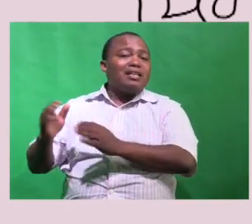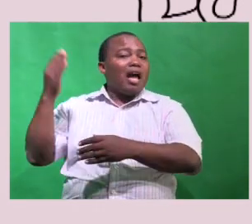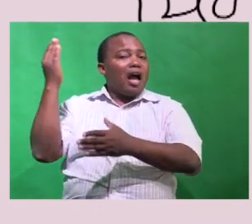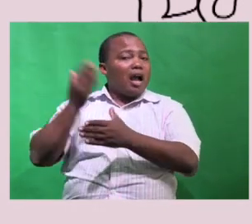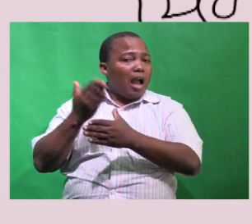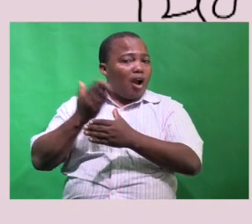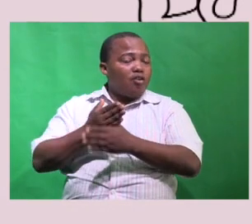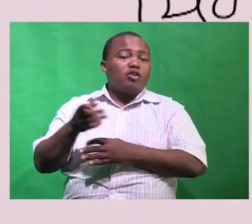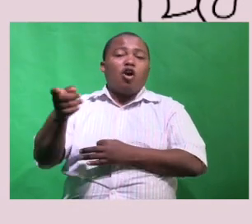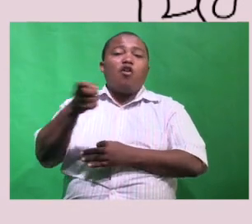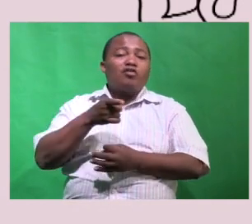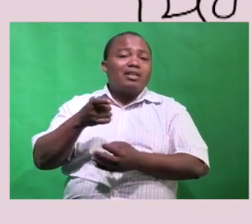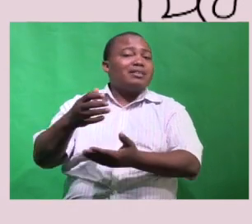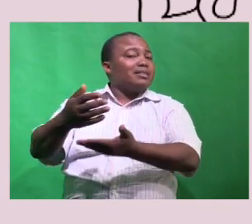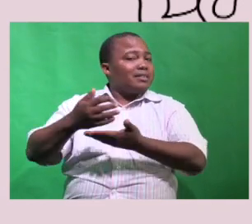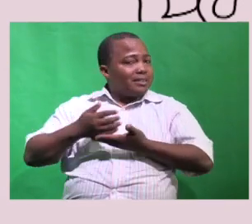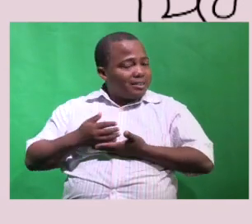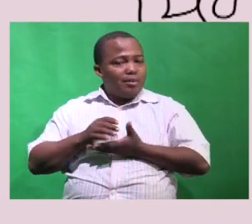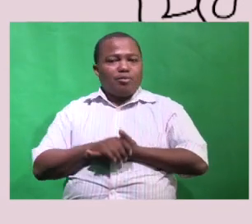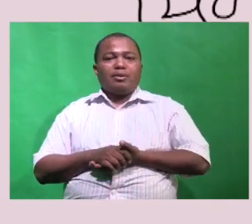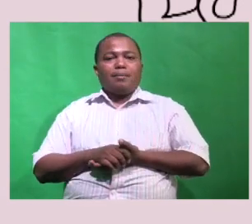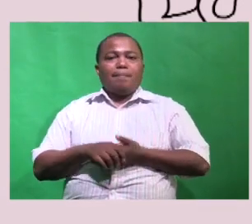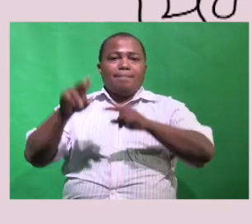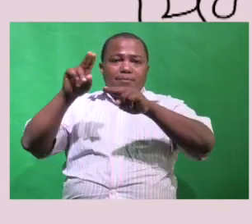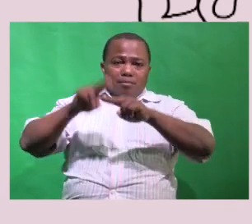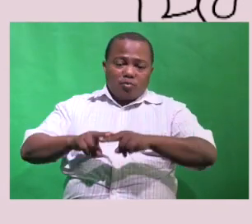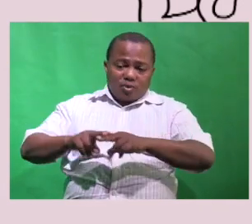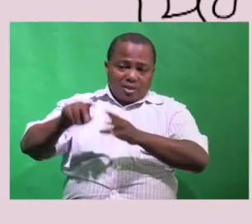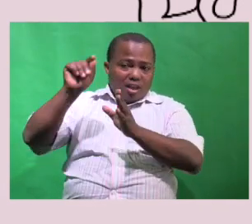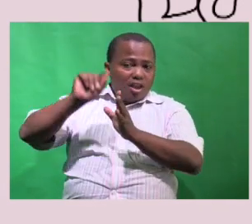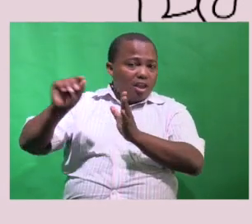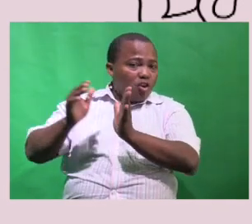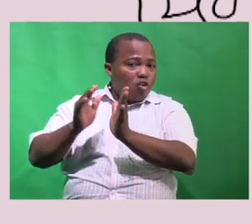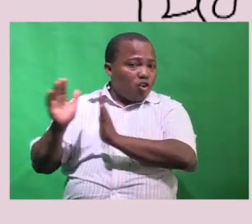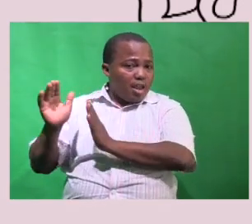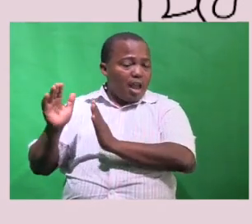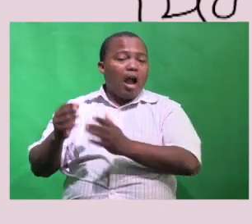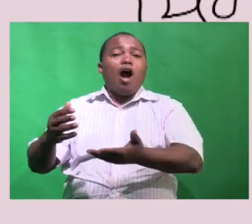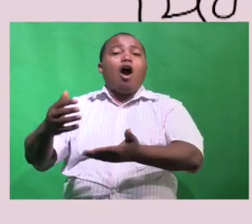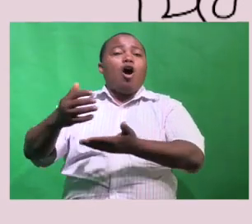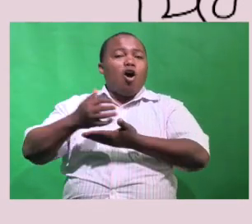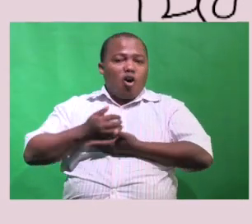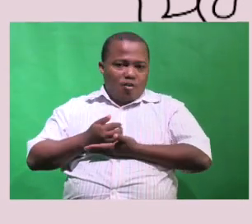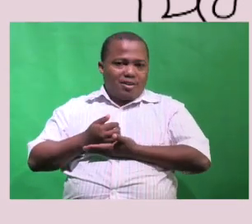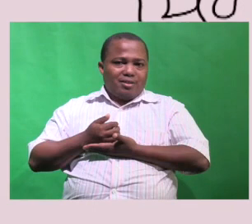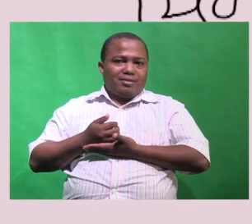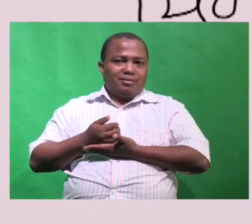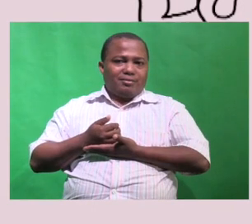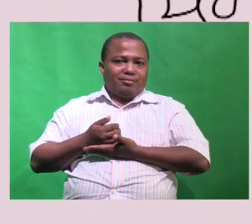rent receivable. Put here that owing